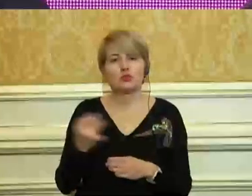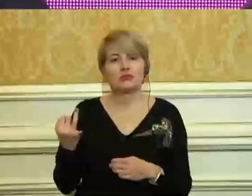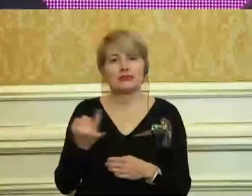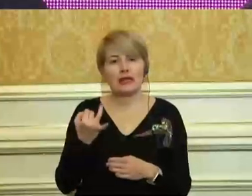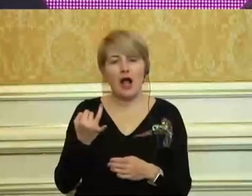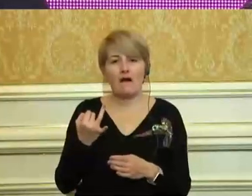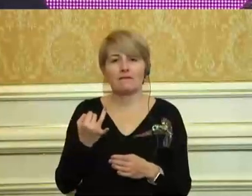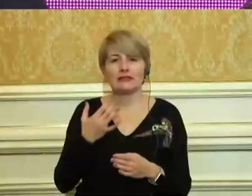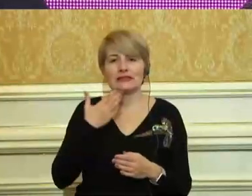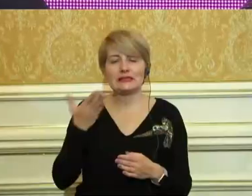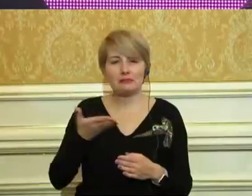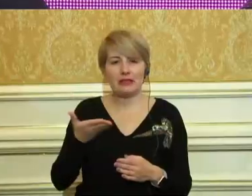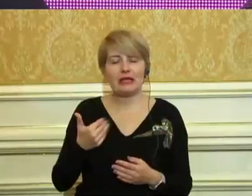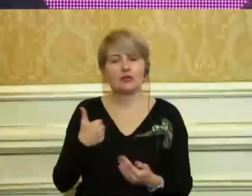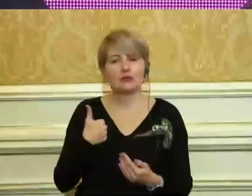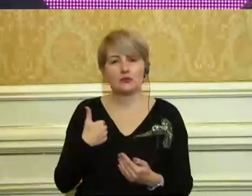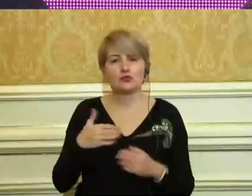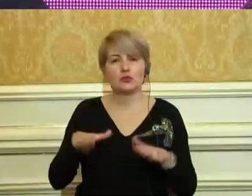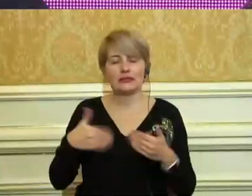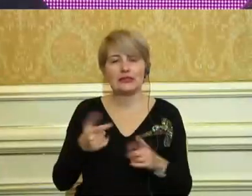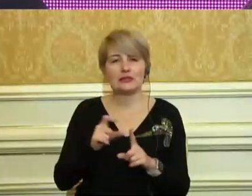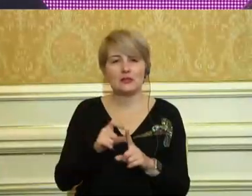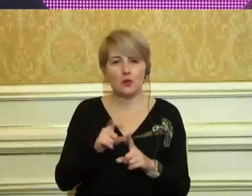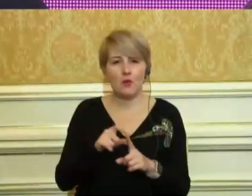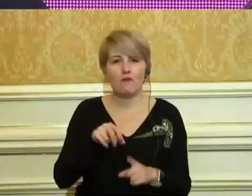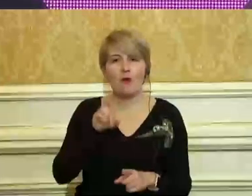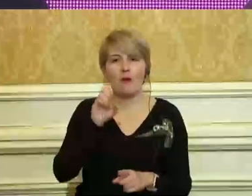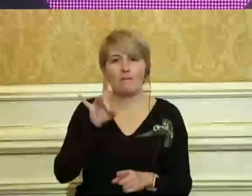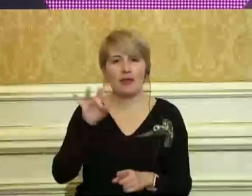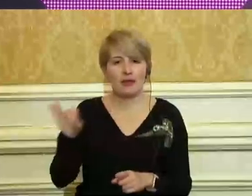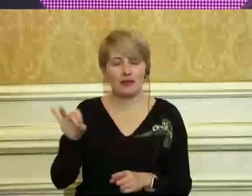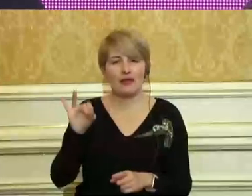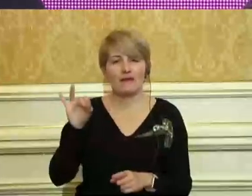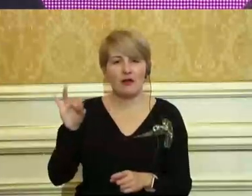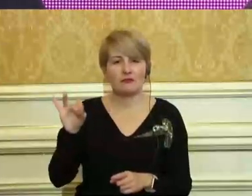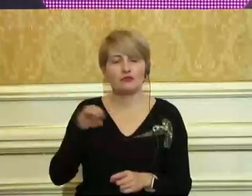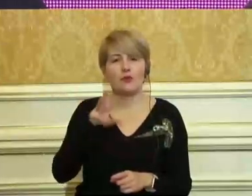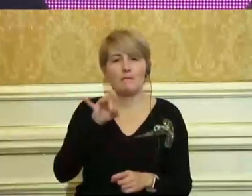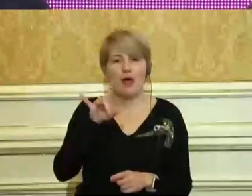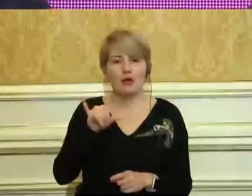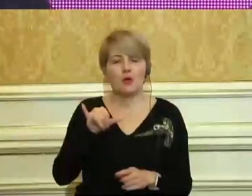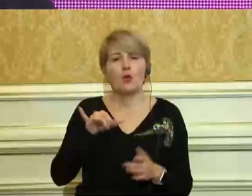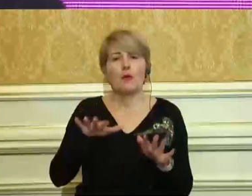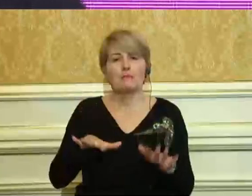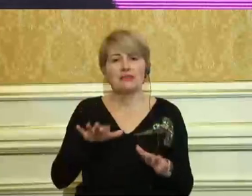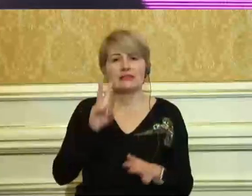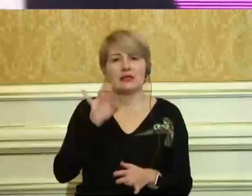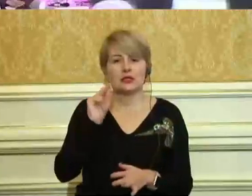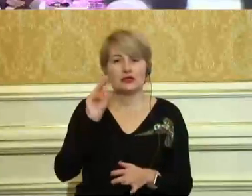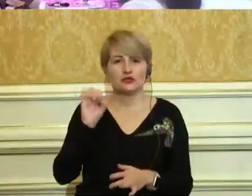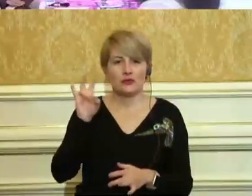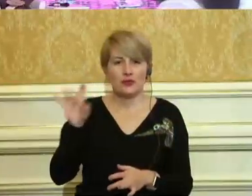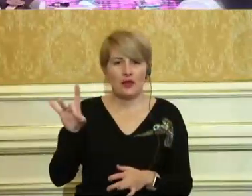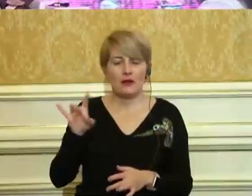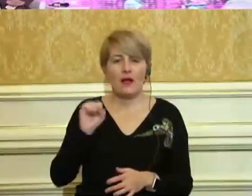do have the very interesting speakers. And I would like to give a floor to Mr. Barry Urbanovich, mayor of